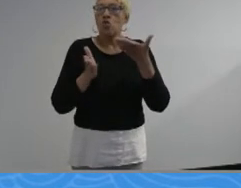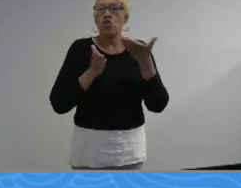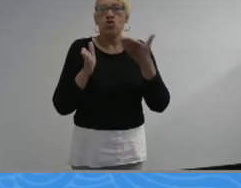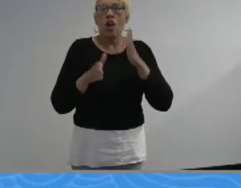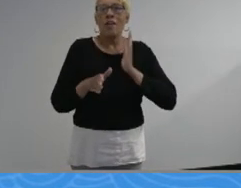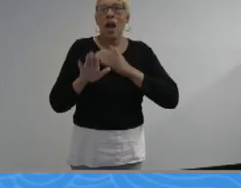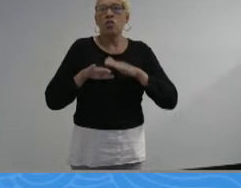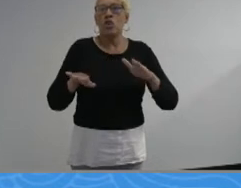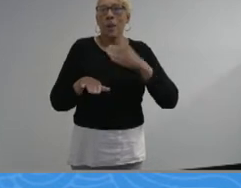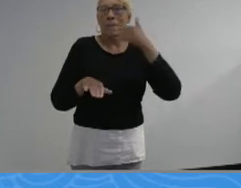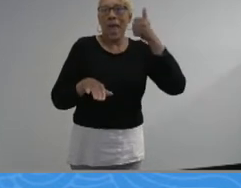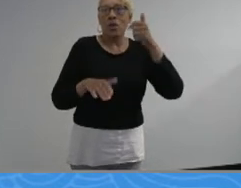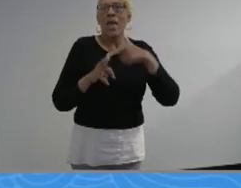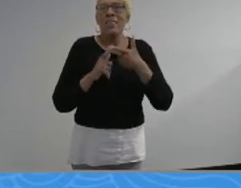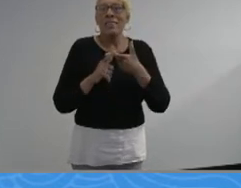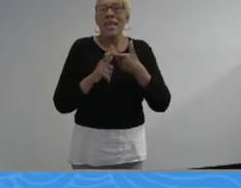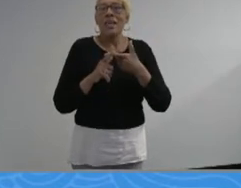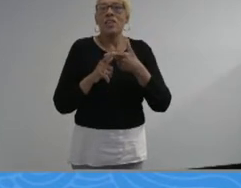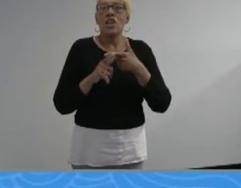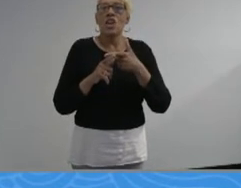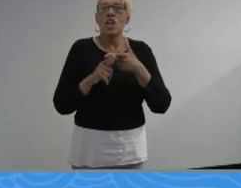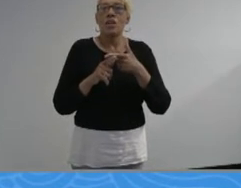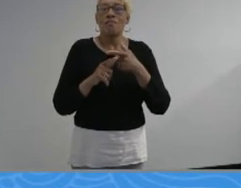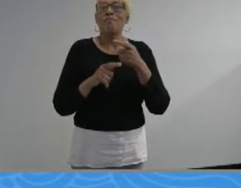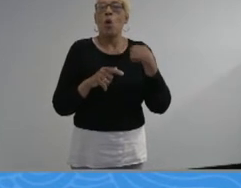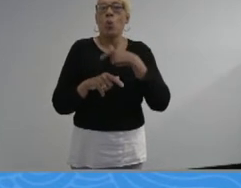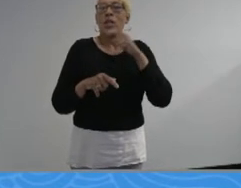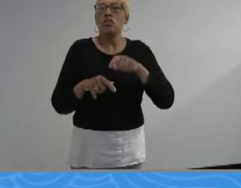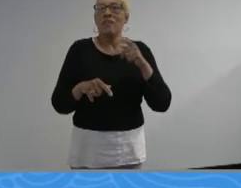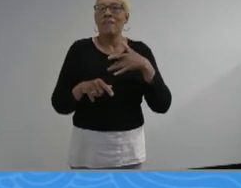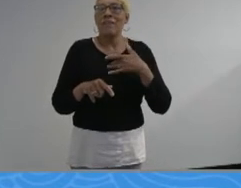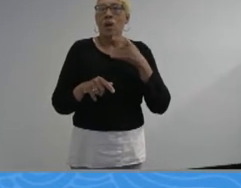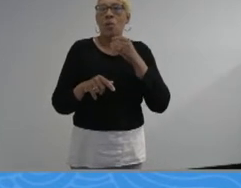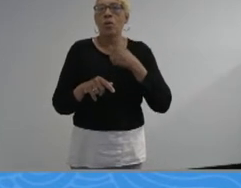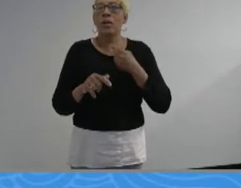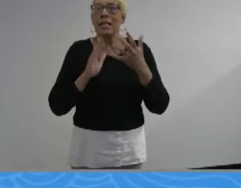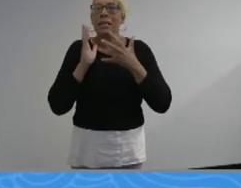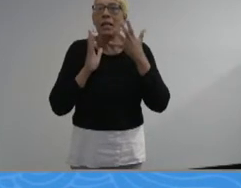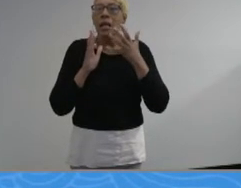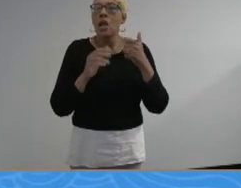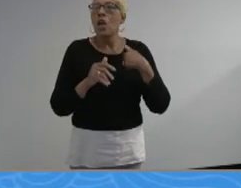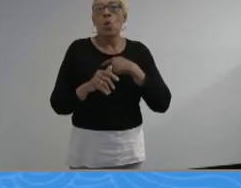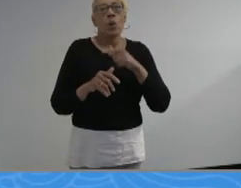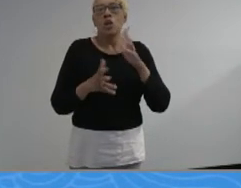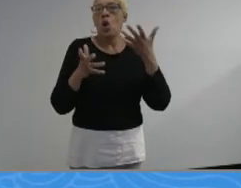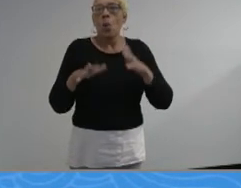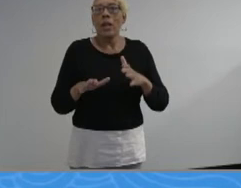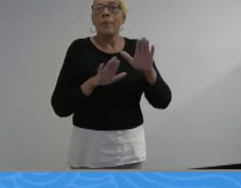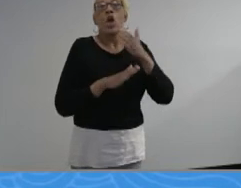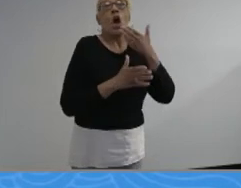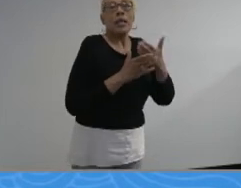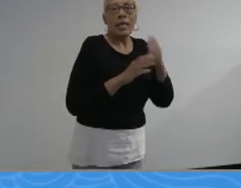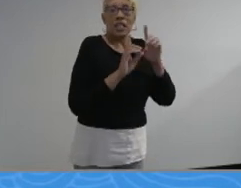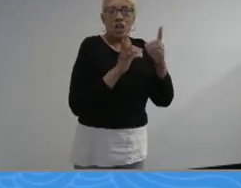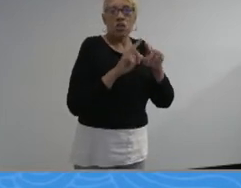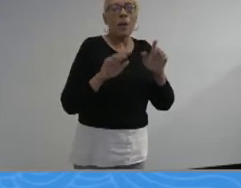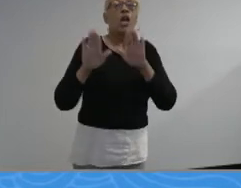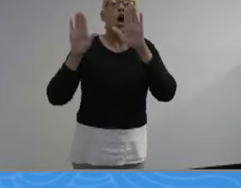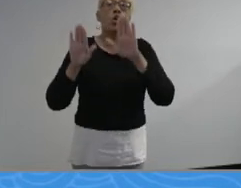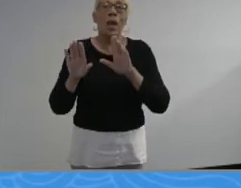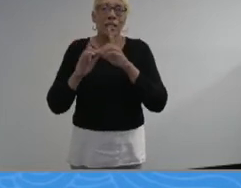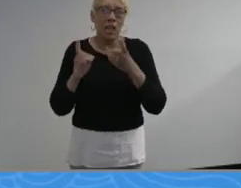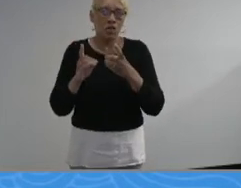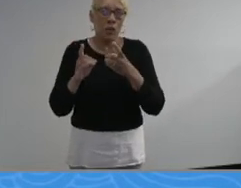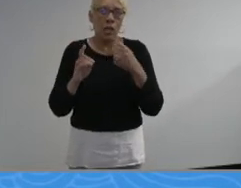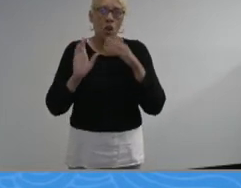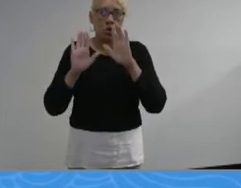on us, because we should be, again, not just a good district, but a great district. And the sign of a great district is, how do you support the least